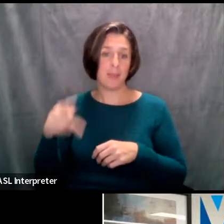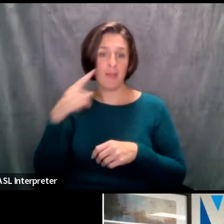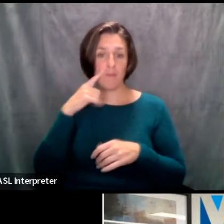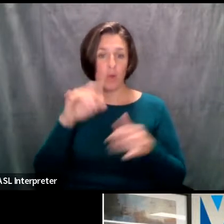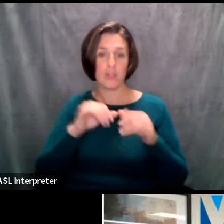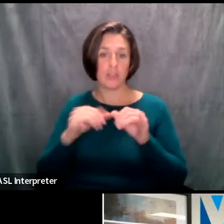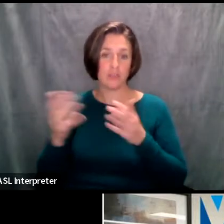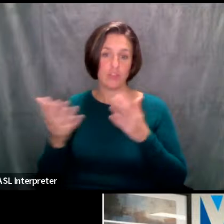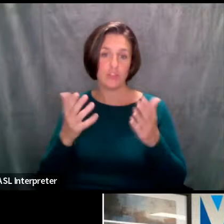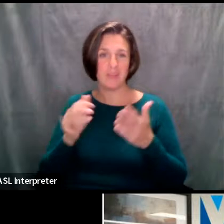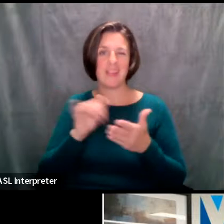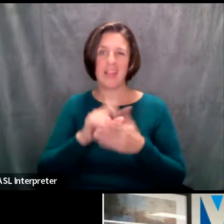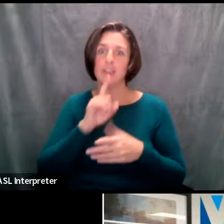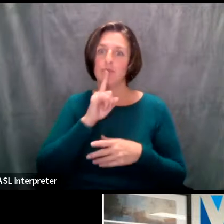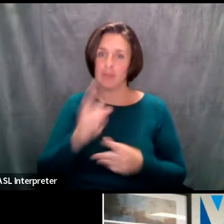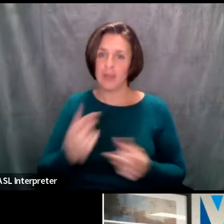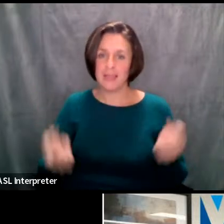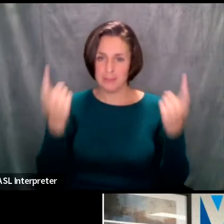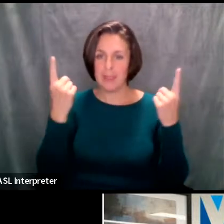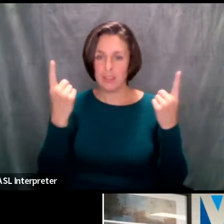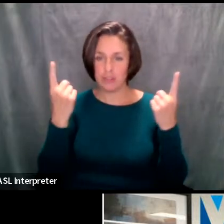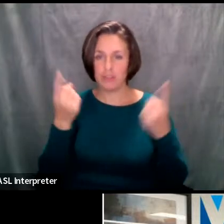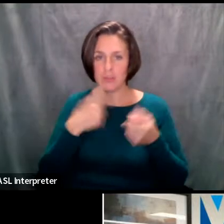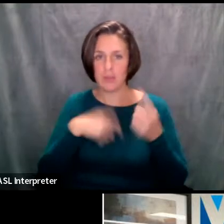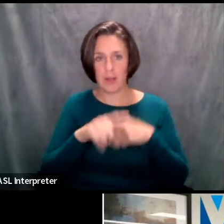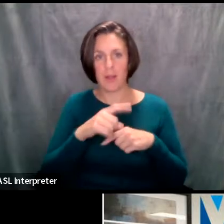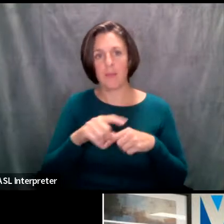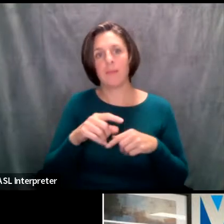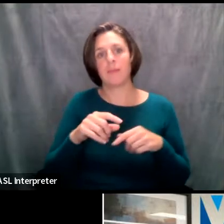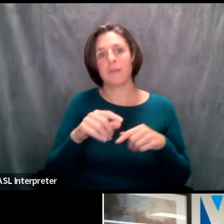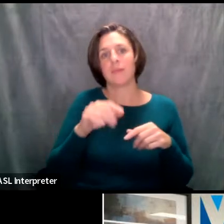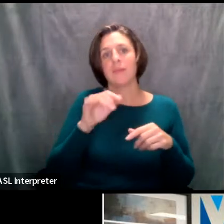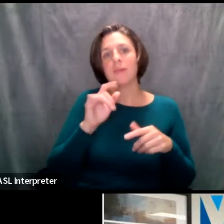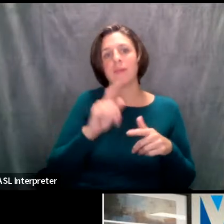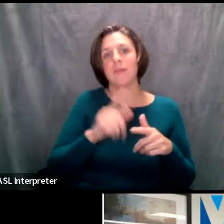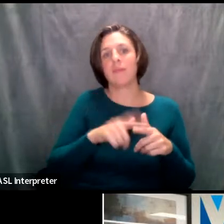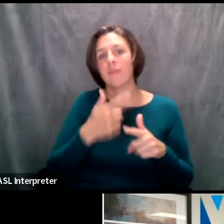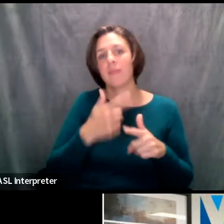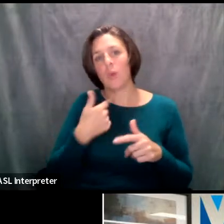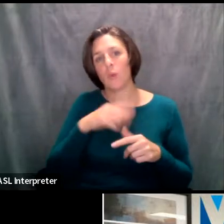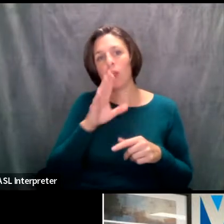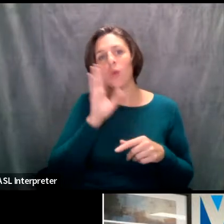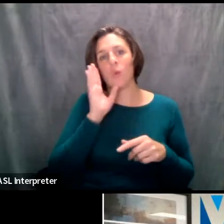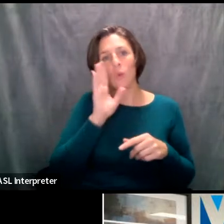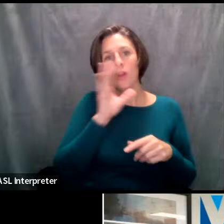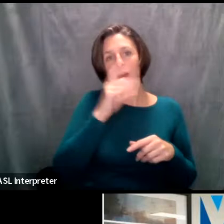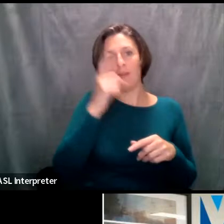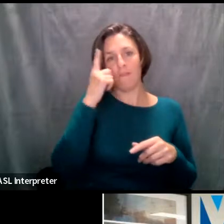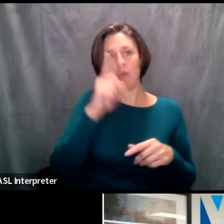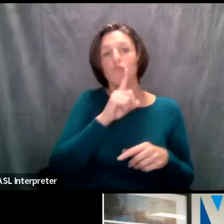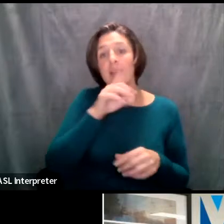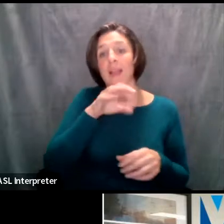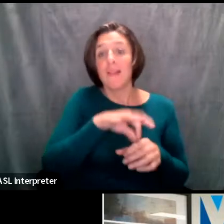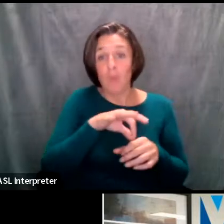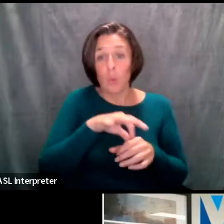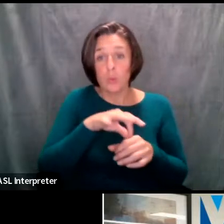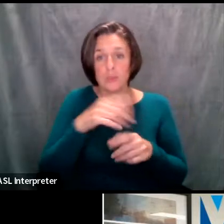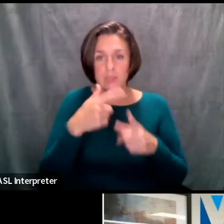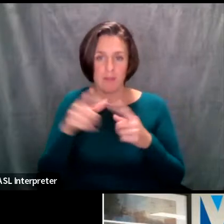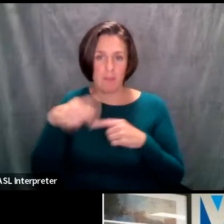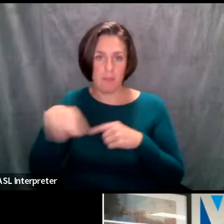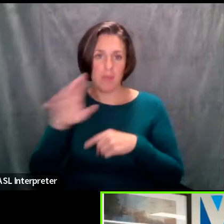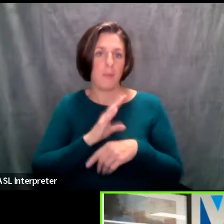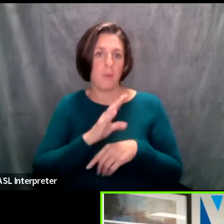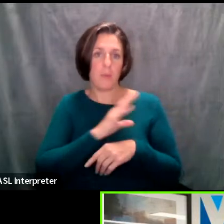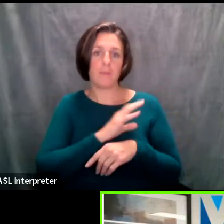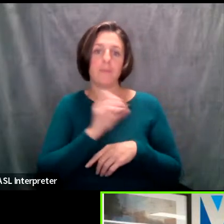real expenditures come. Right? So that's when we would look for a real vote from the board. Correct. Yeah. Okay. Okay. Thank